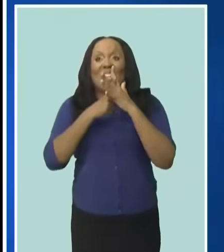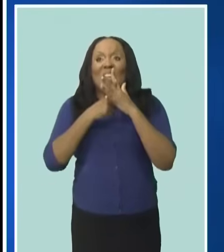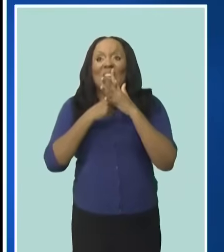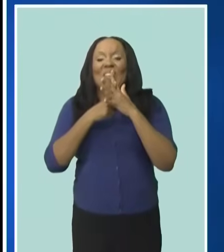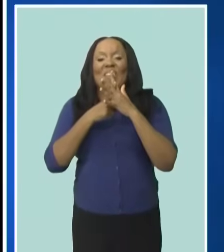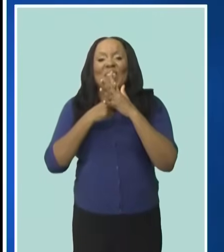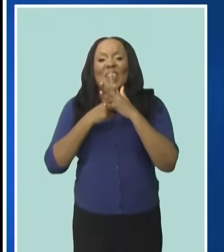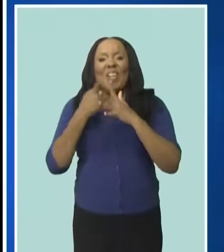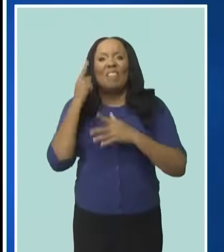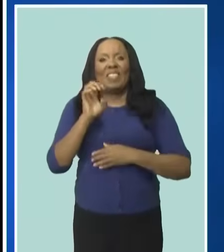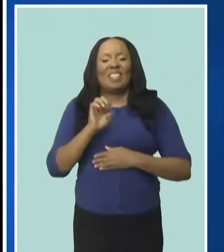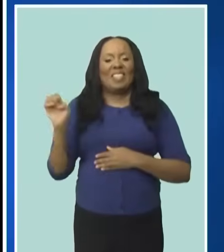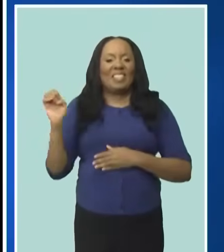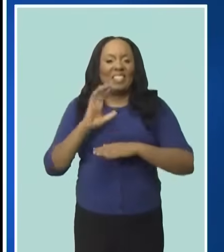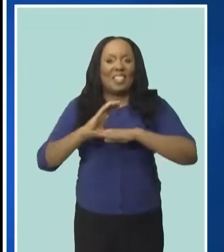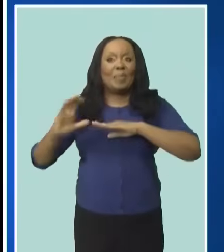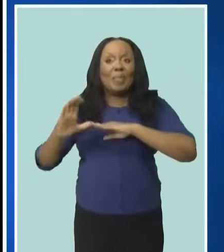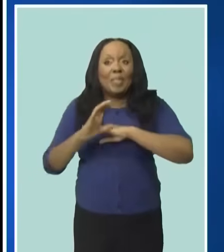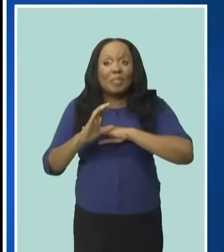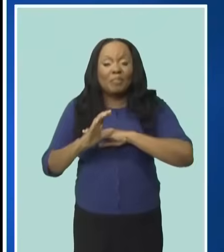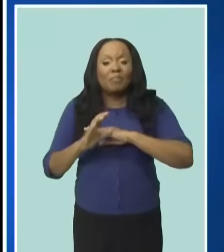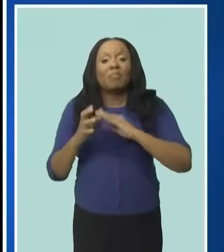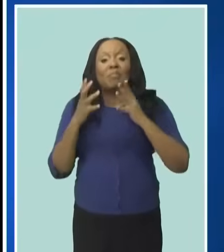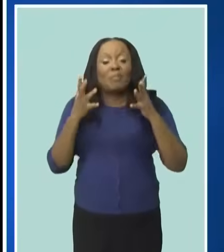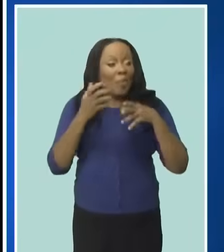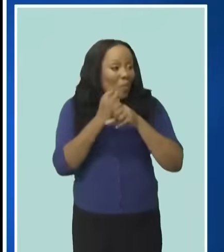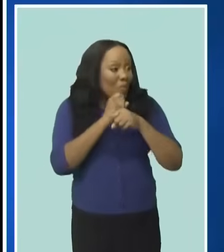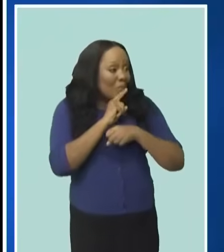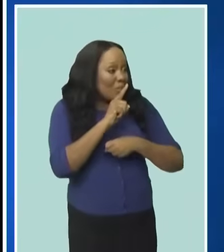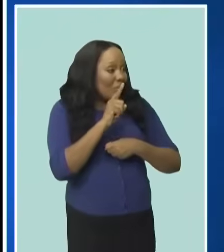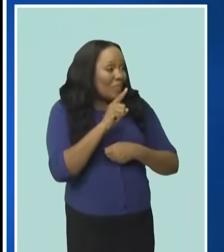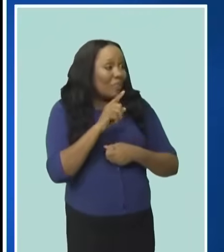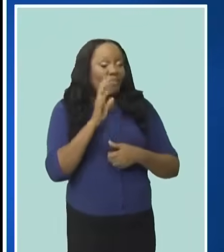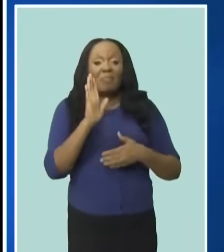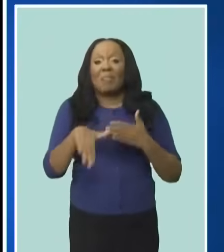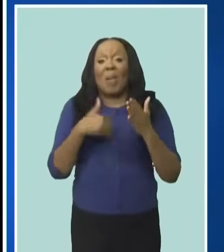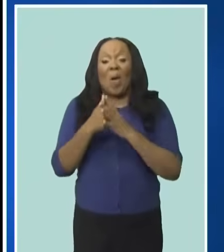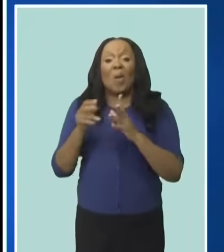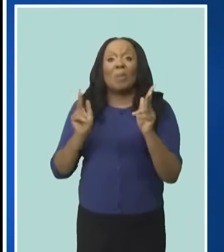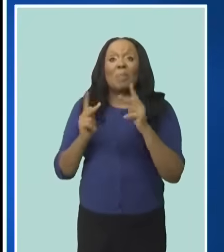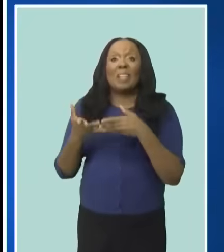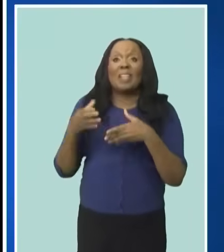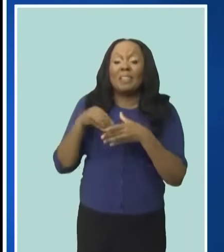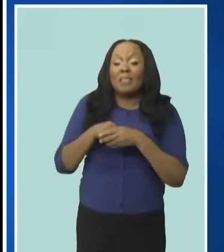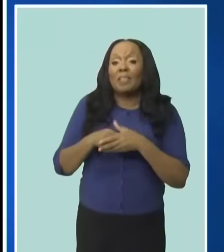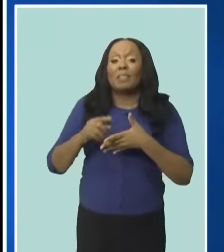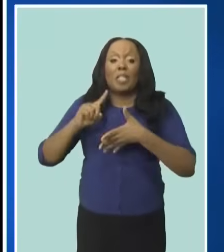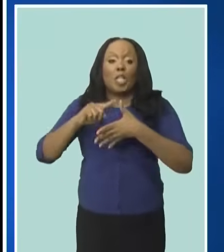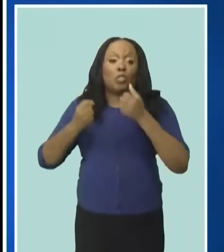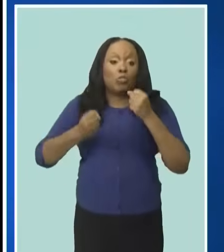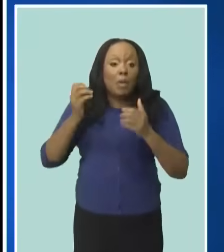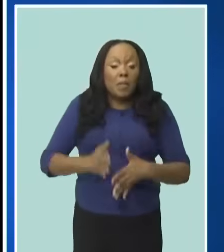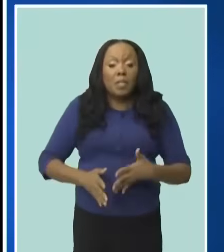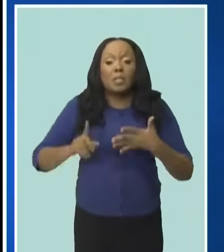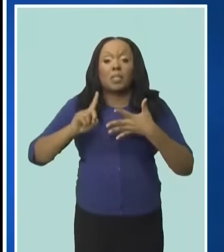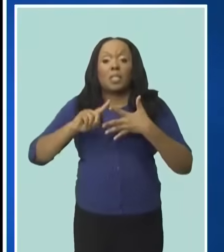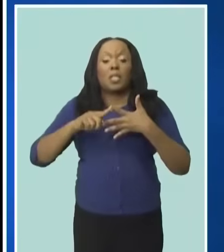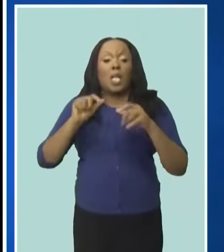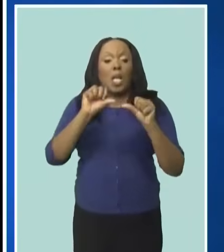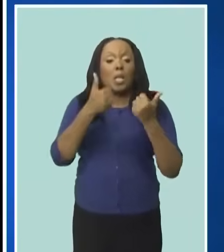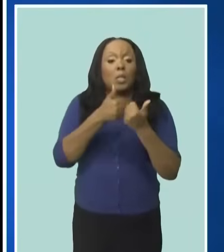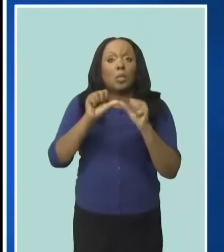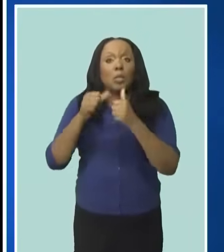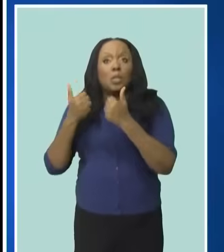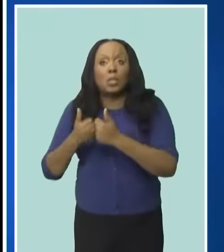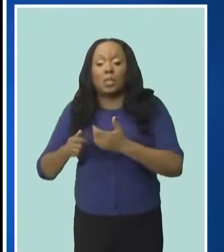the Eastern Caribbean. So we want to make sure that all of our stakeholders, including drivers,